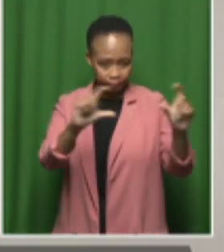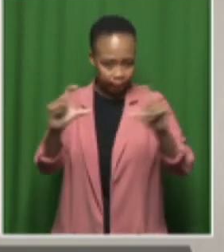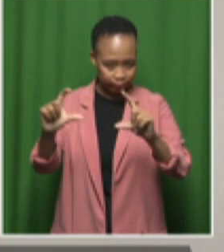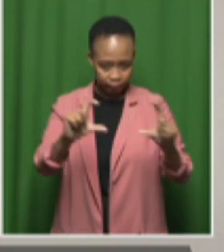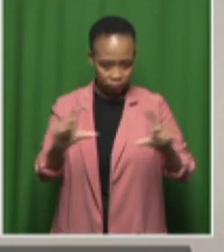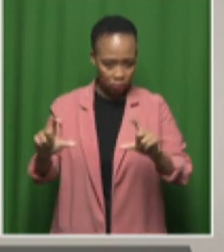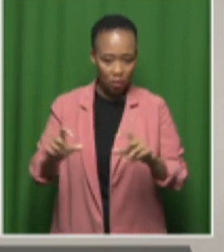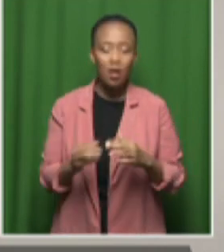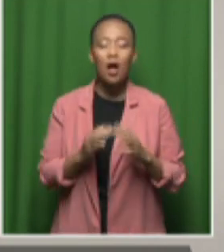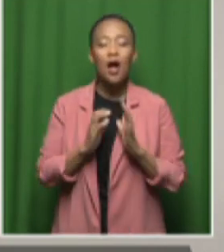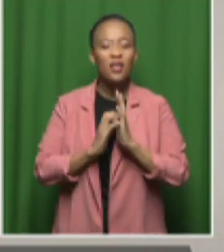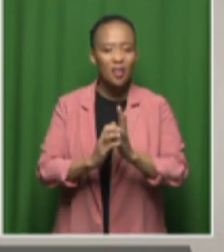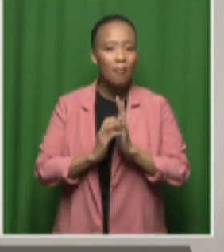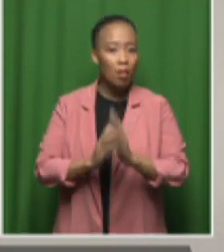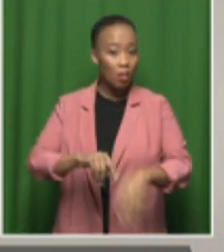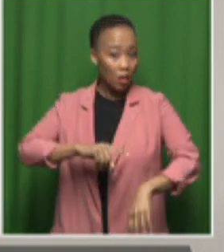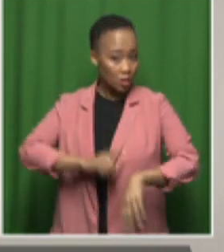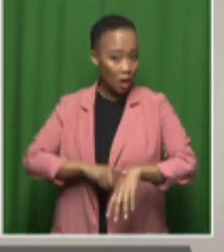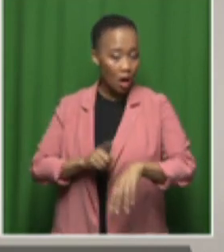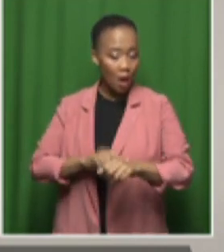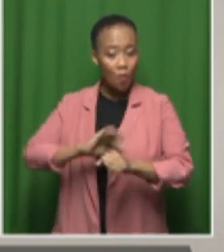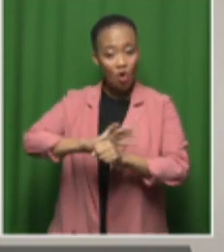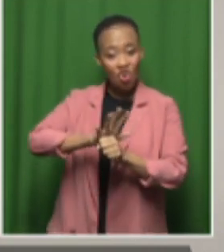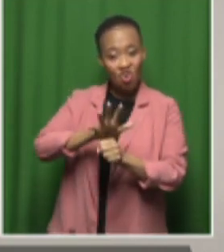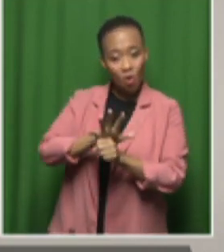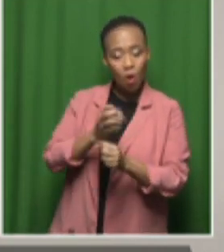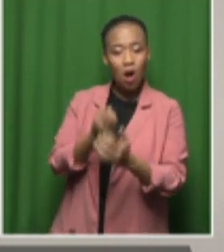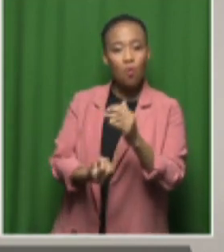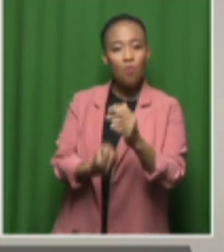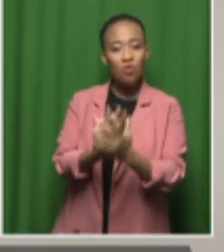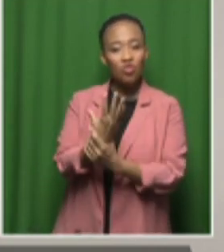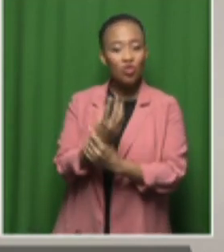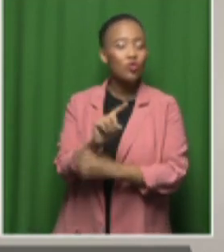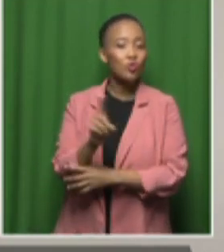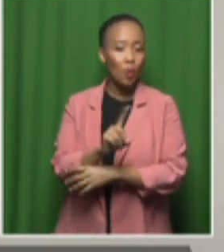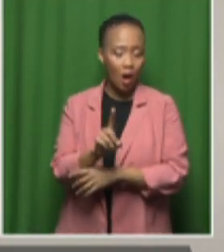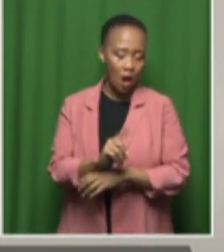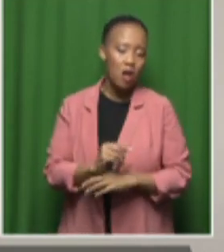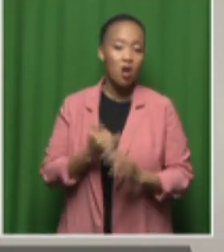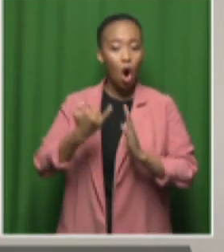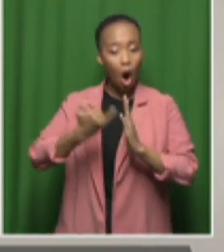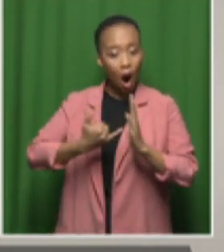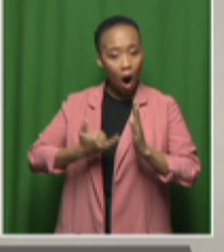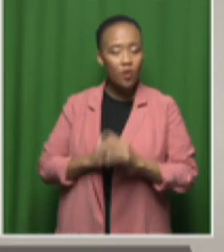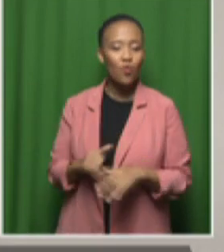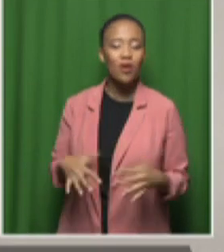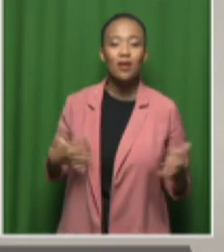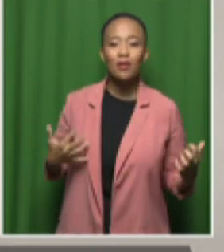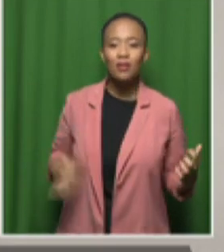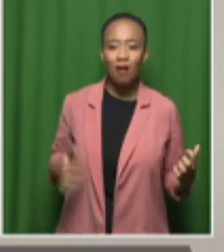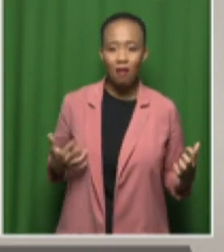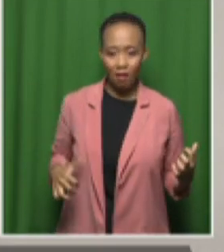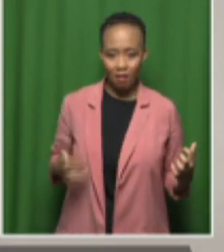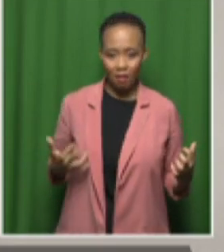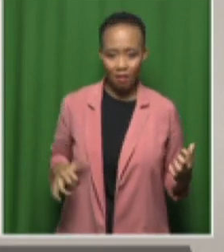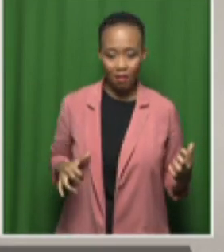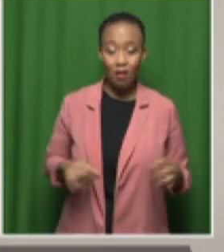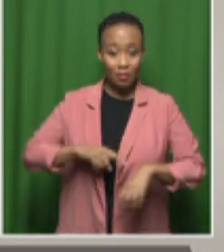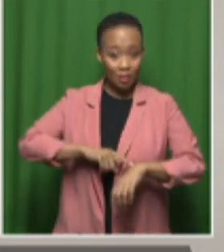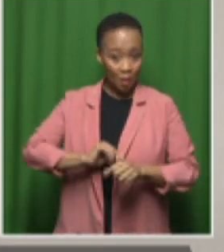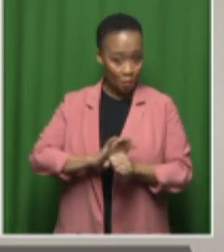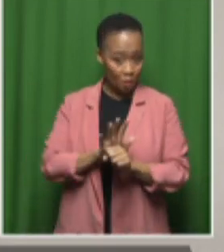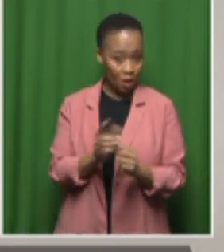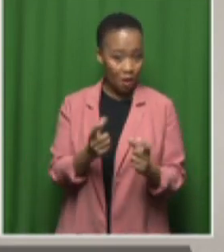very recently over COVID was on a guitar. A work she's also produced